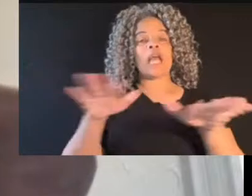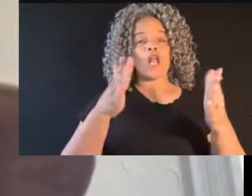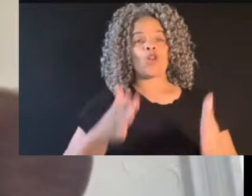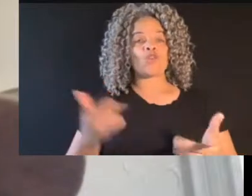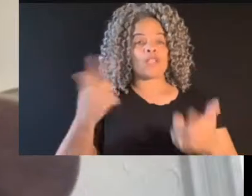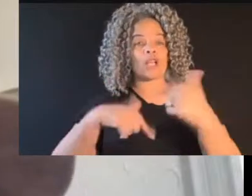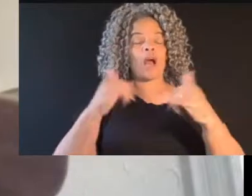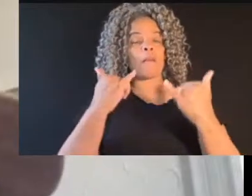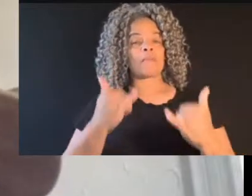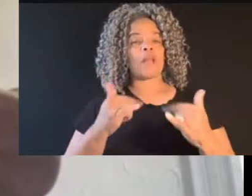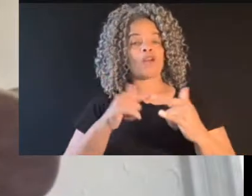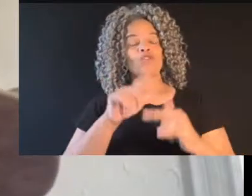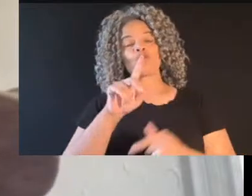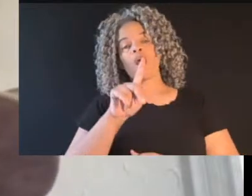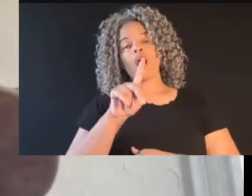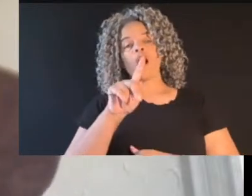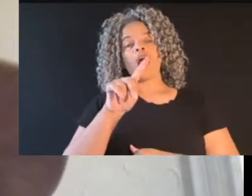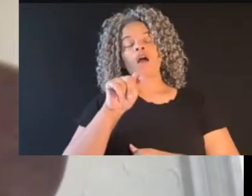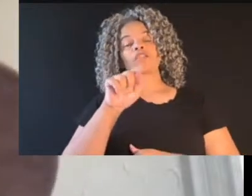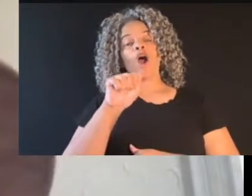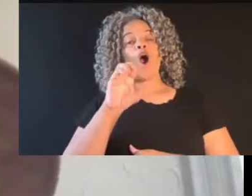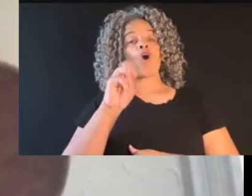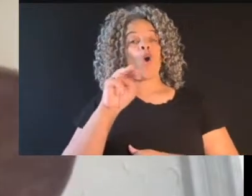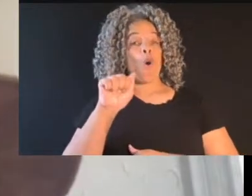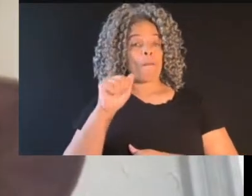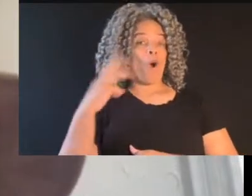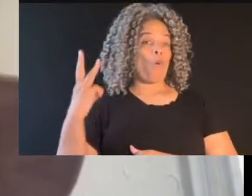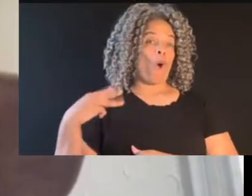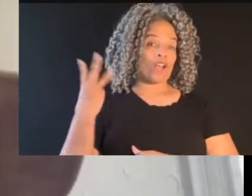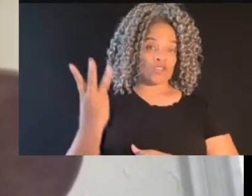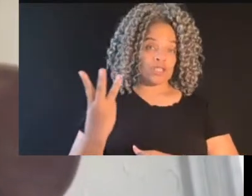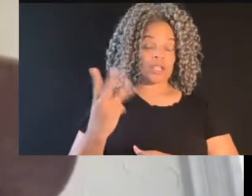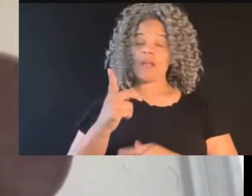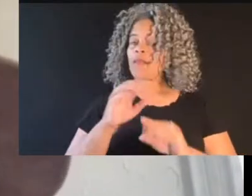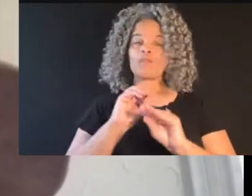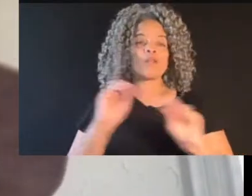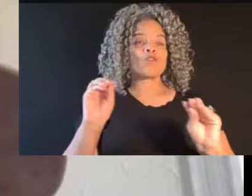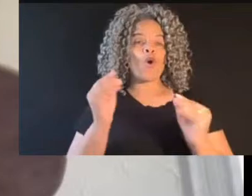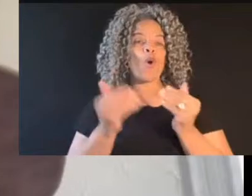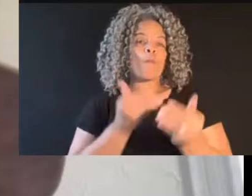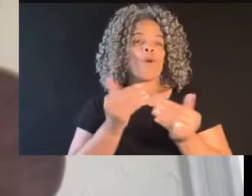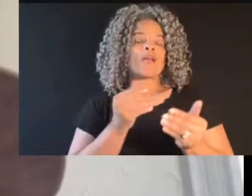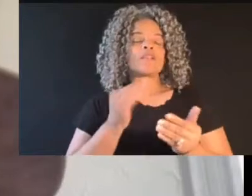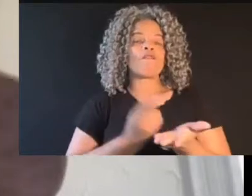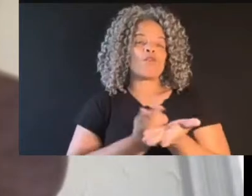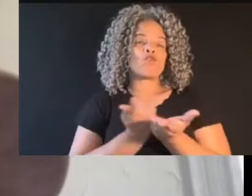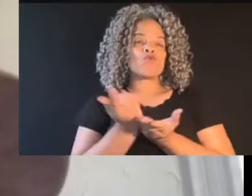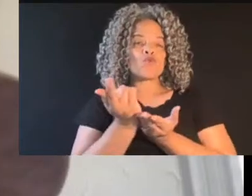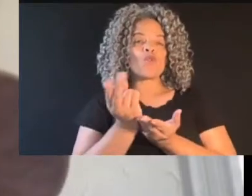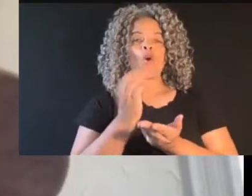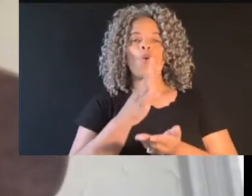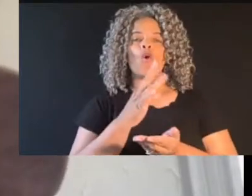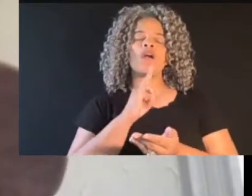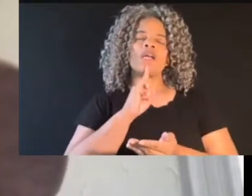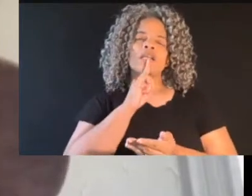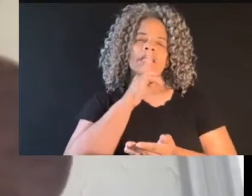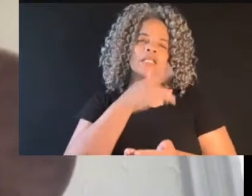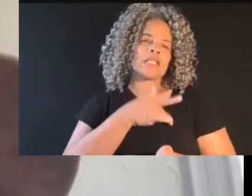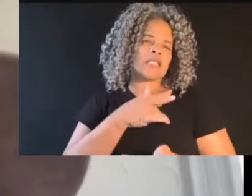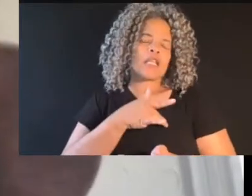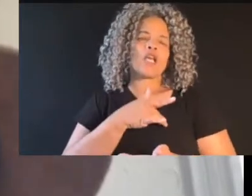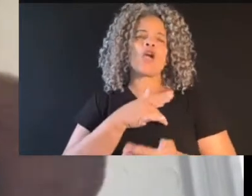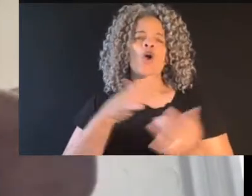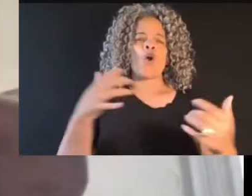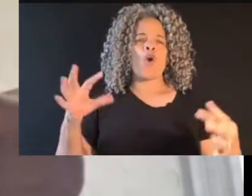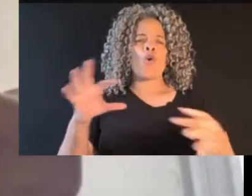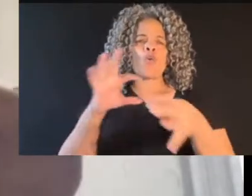call Tacoma, Washington. There's been no process of truth or sincere reconciliation with